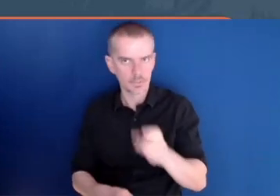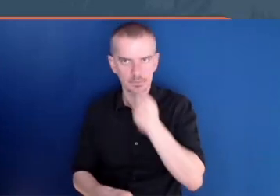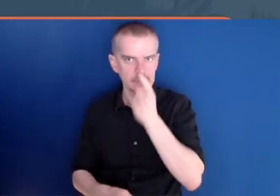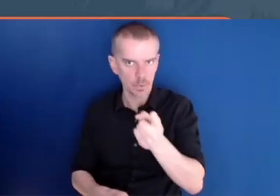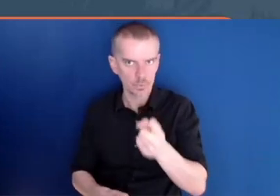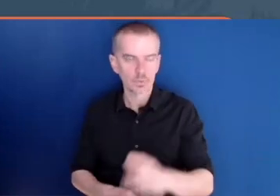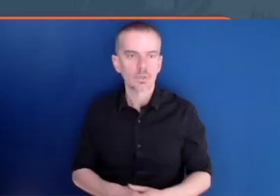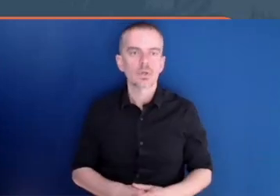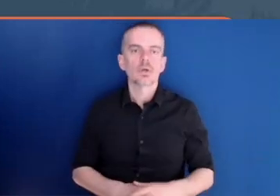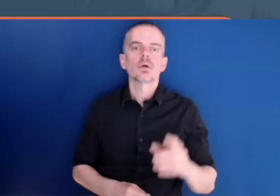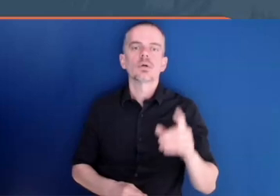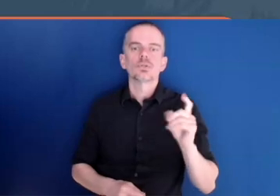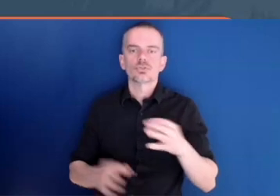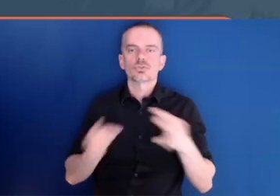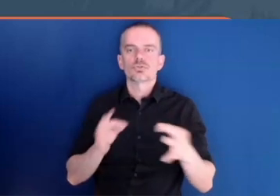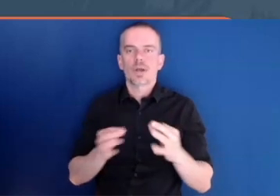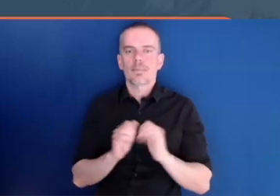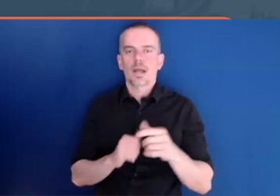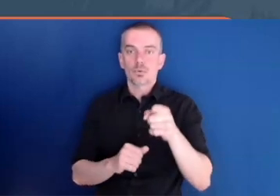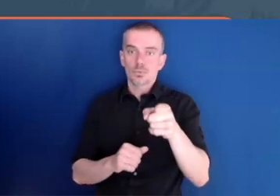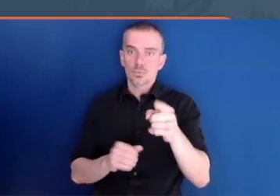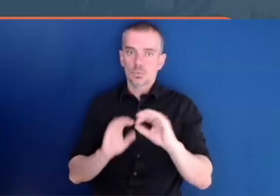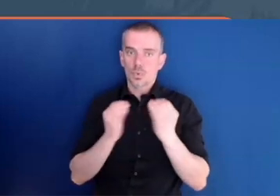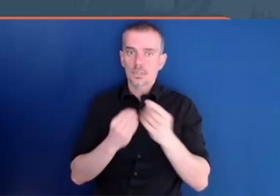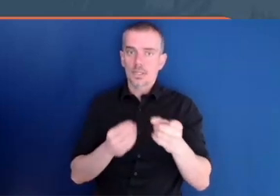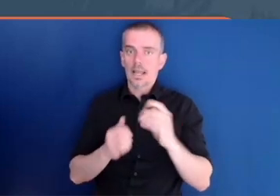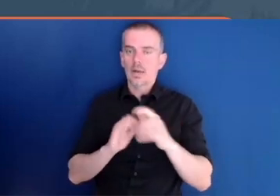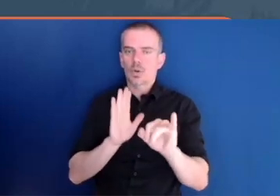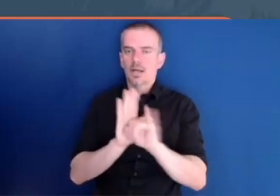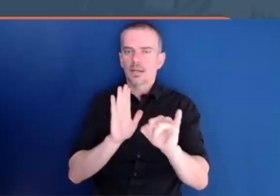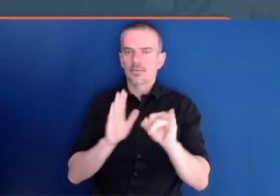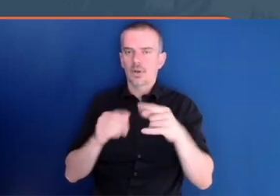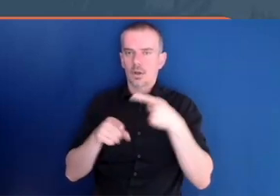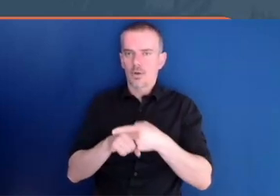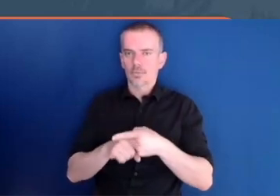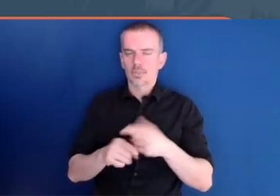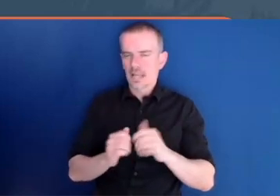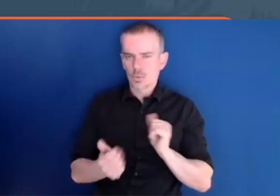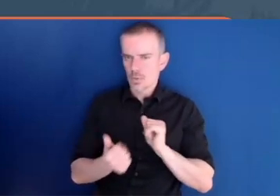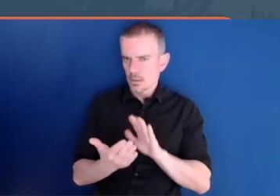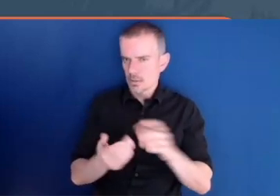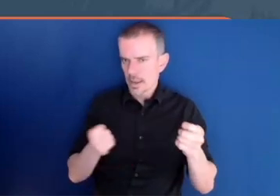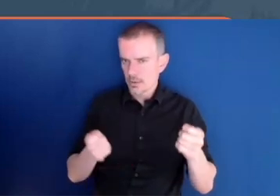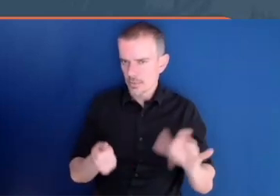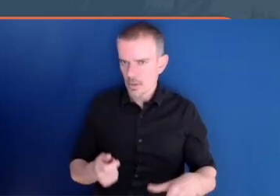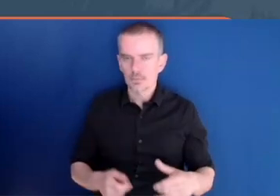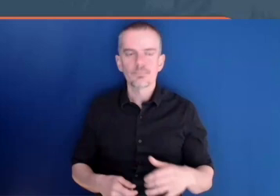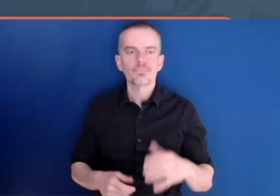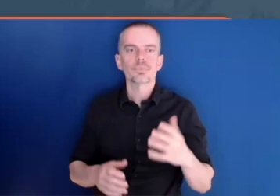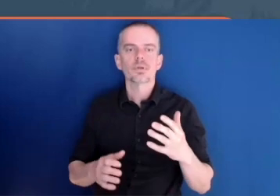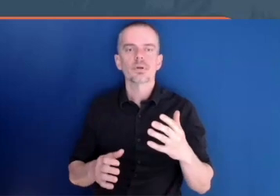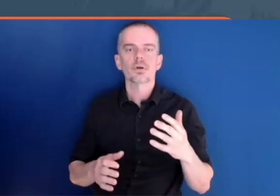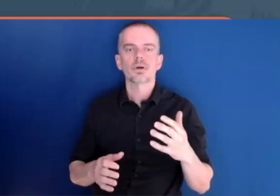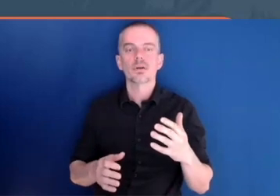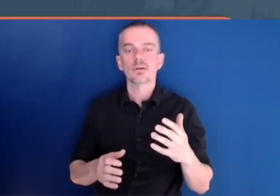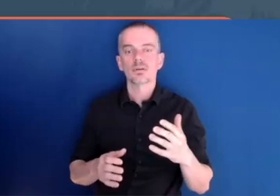how you as an organization identify conflicts and how you deal with them, which includes